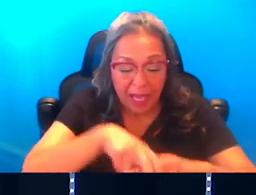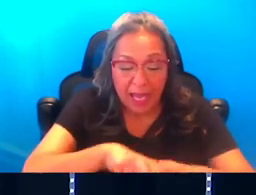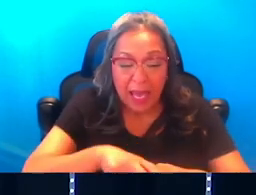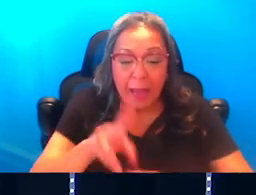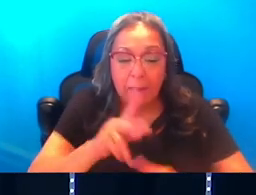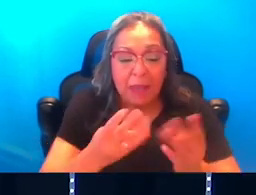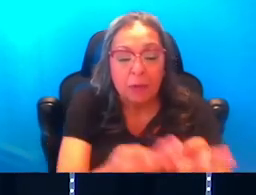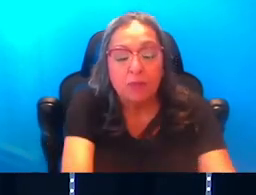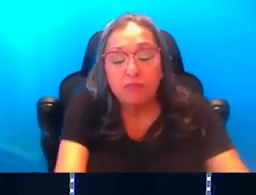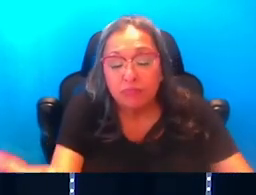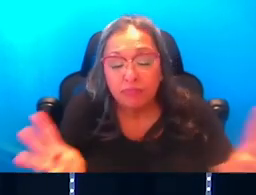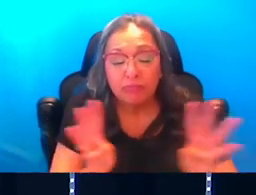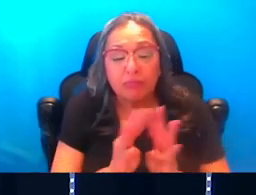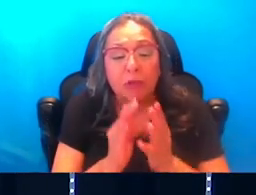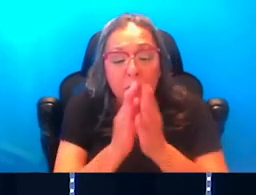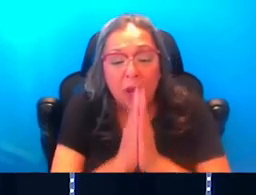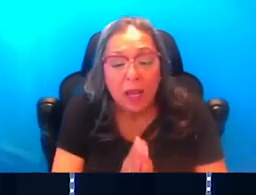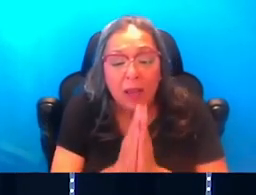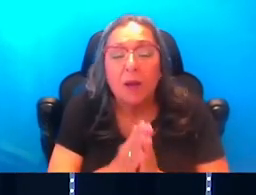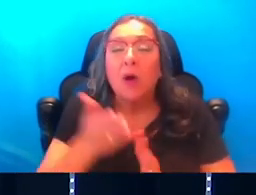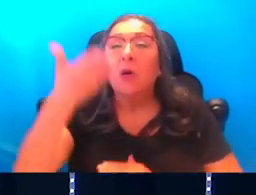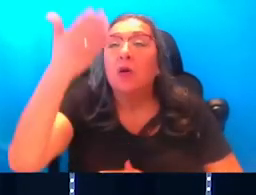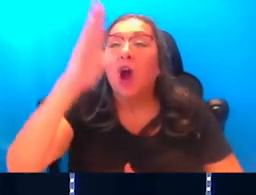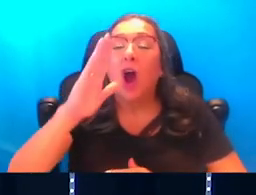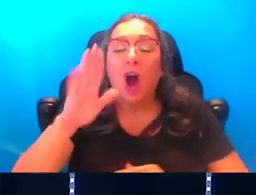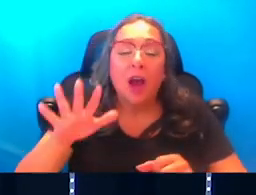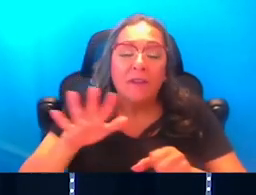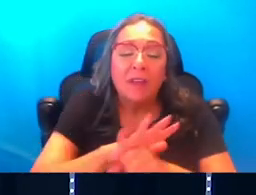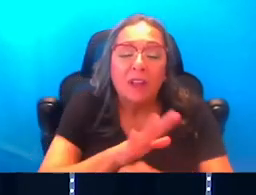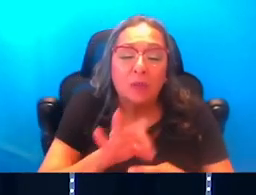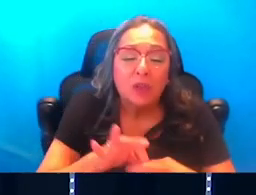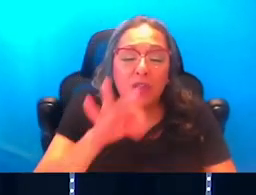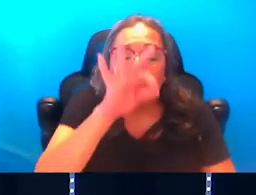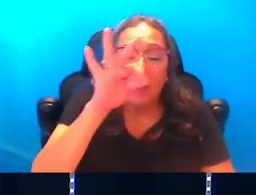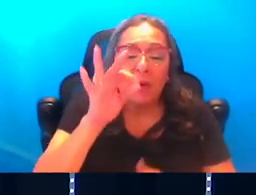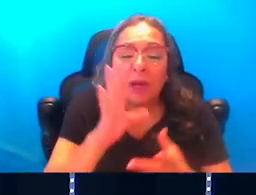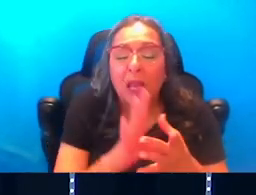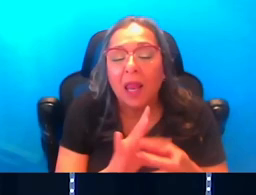me. Oh, God, fill him with your spirit and all this.